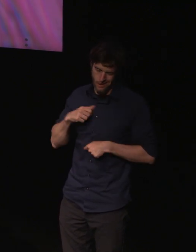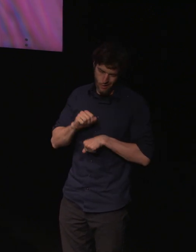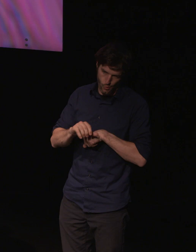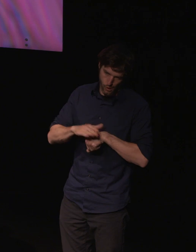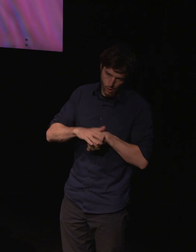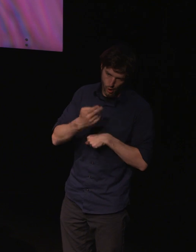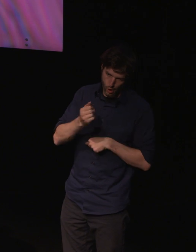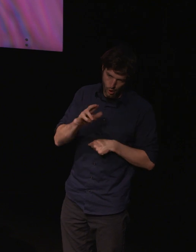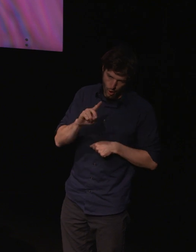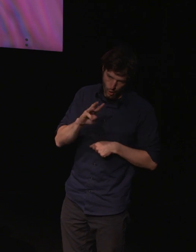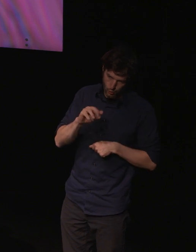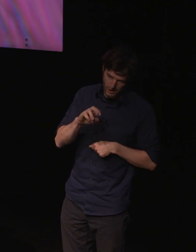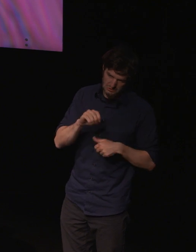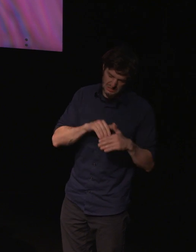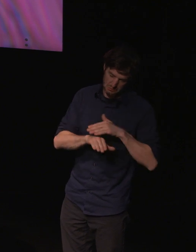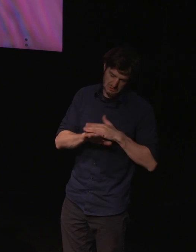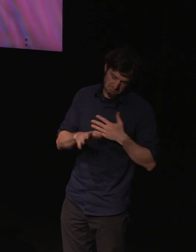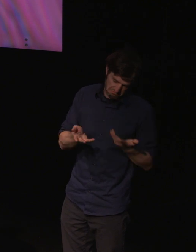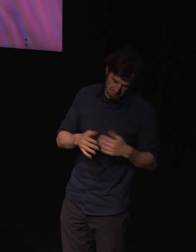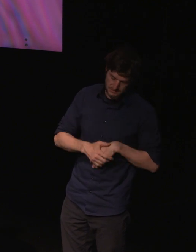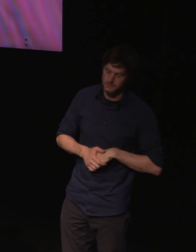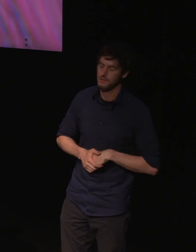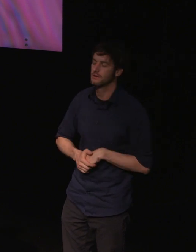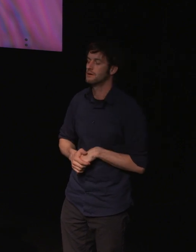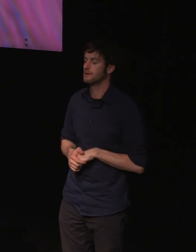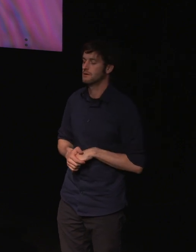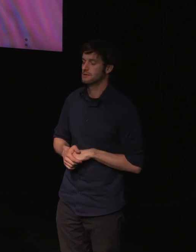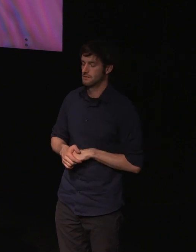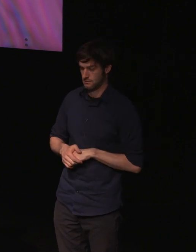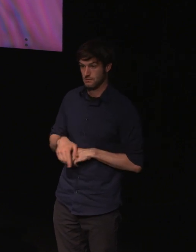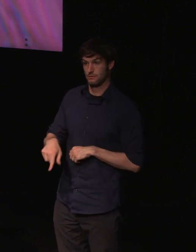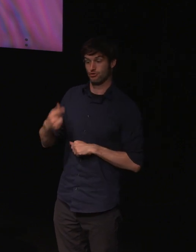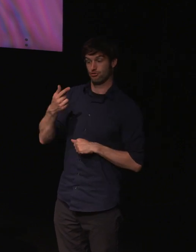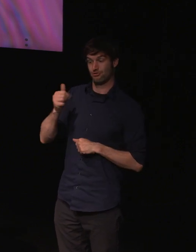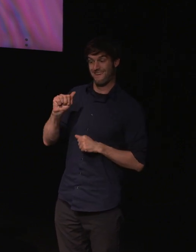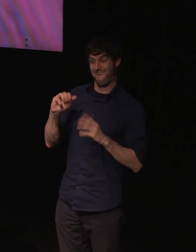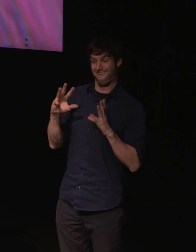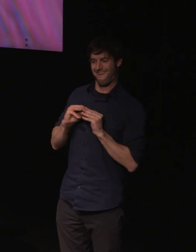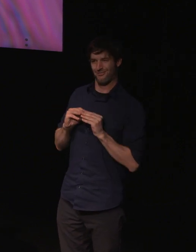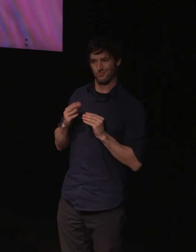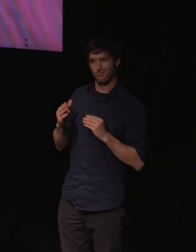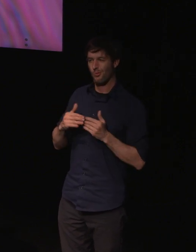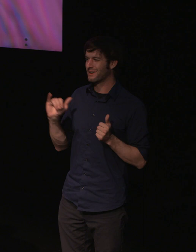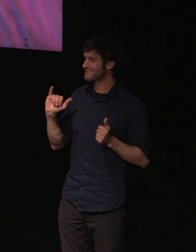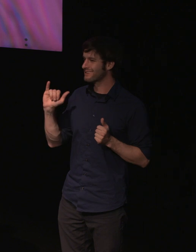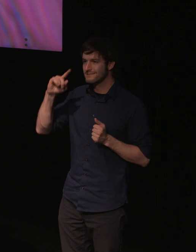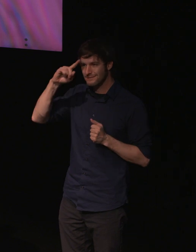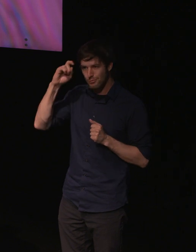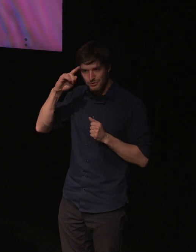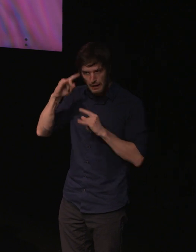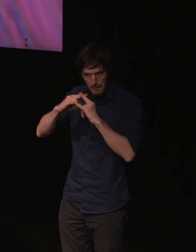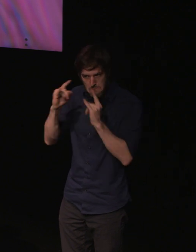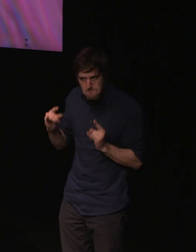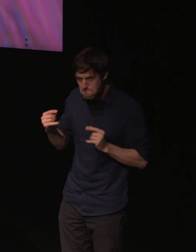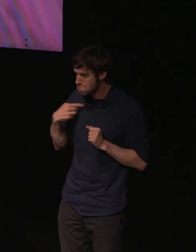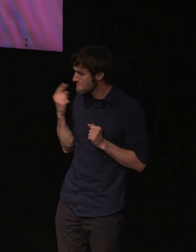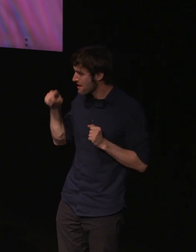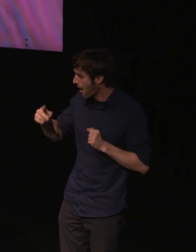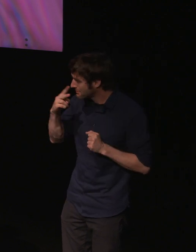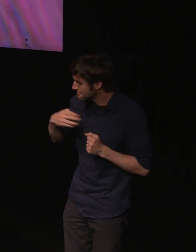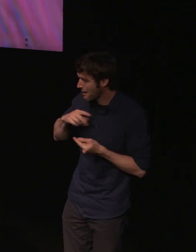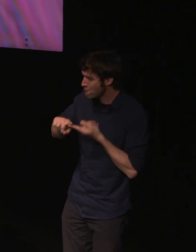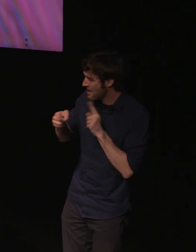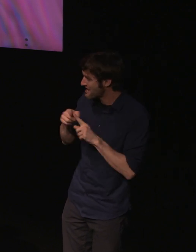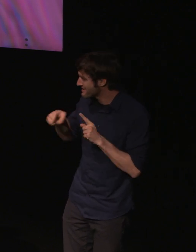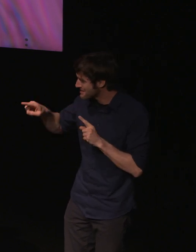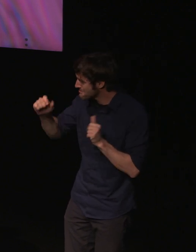think it's really coming to GAConf is really like summer camp for me. All my friends are here. You know, I get to see people I never see.